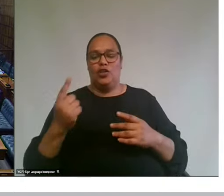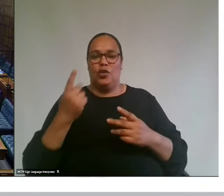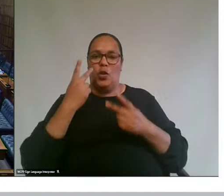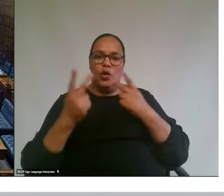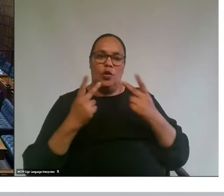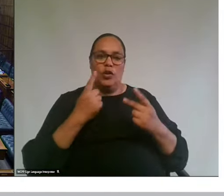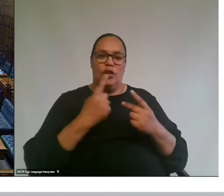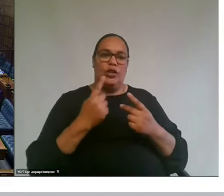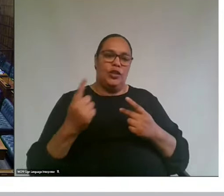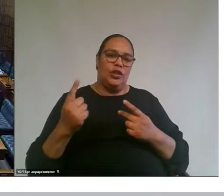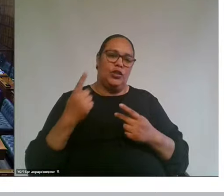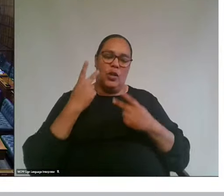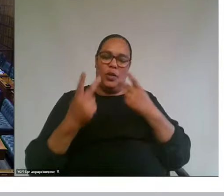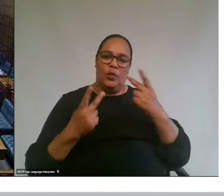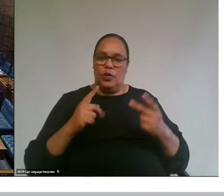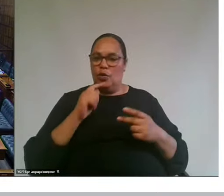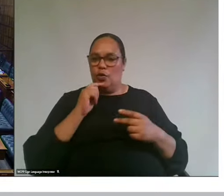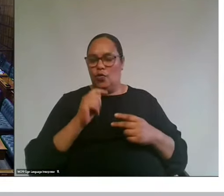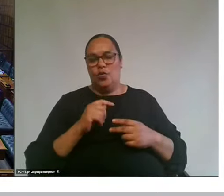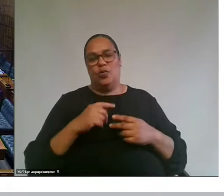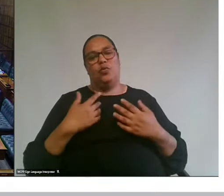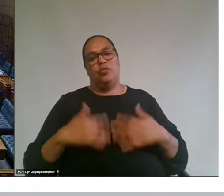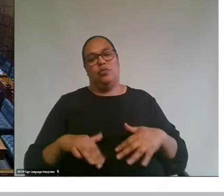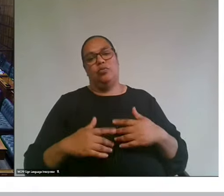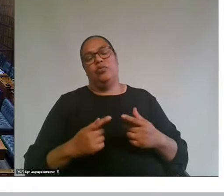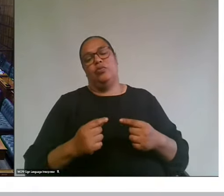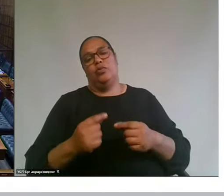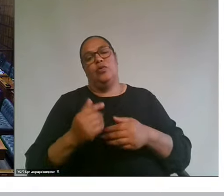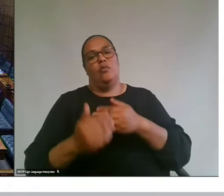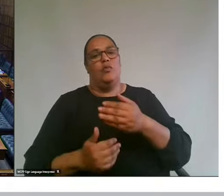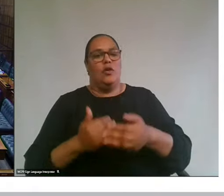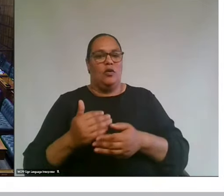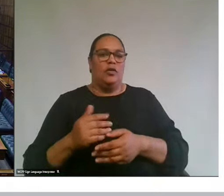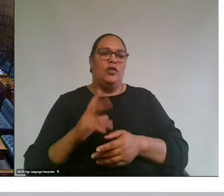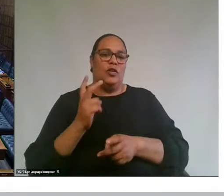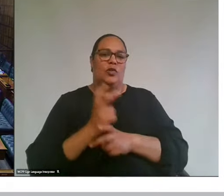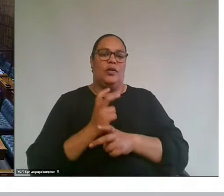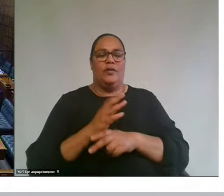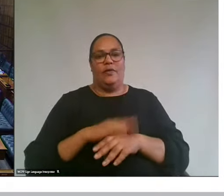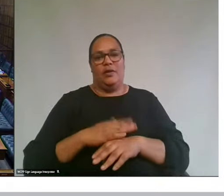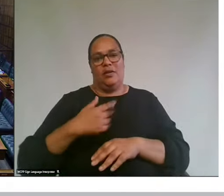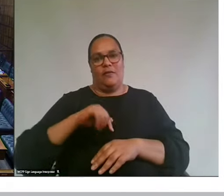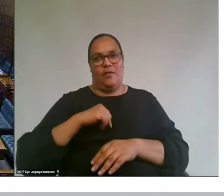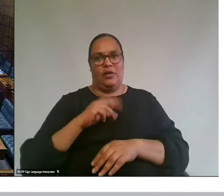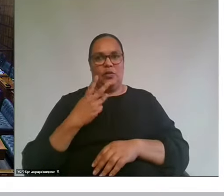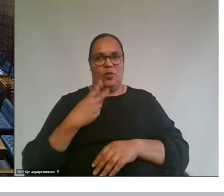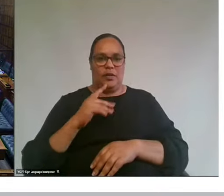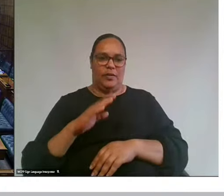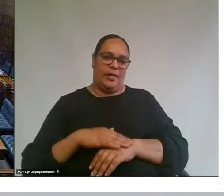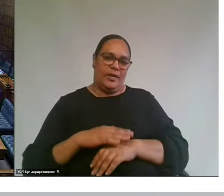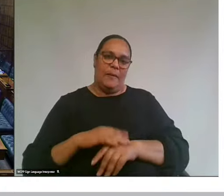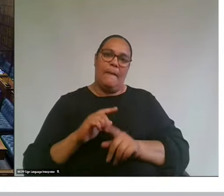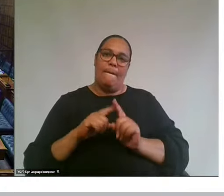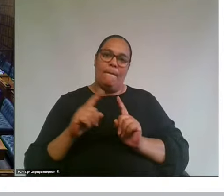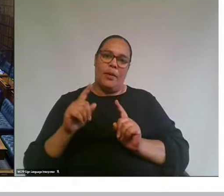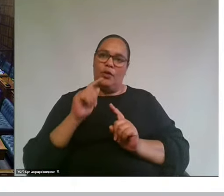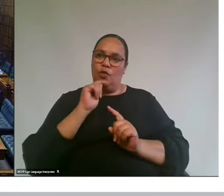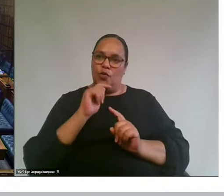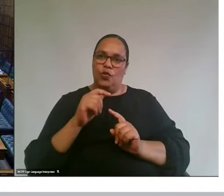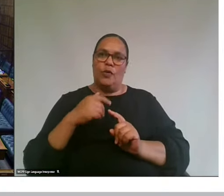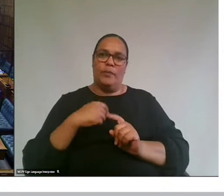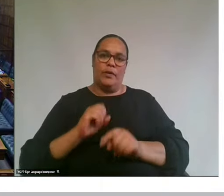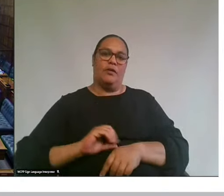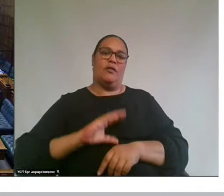every stone we had to really overhaul every single process it was a difficult time um but uh I am